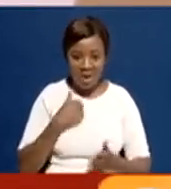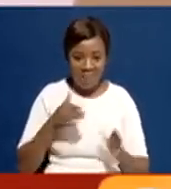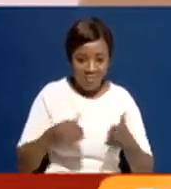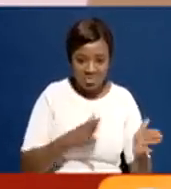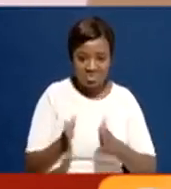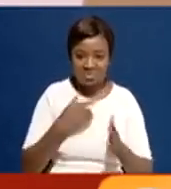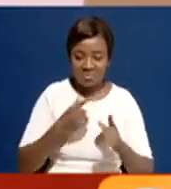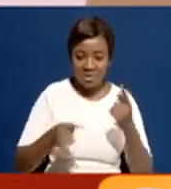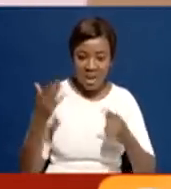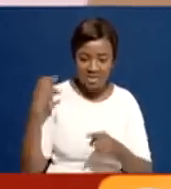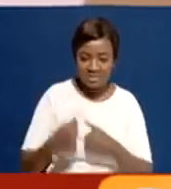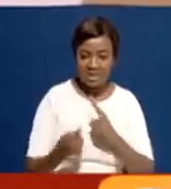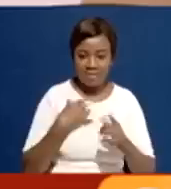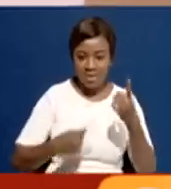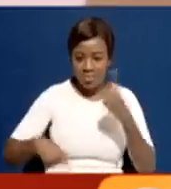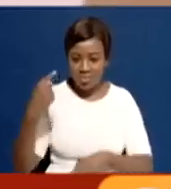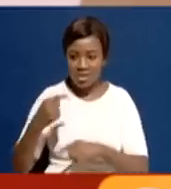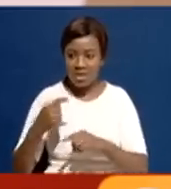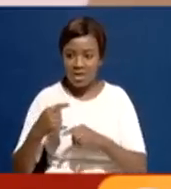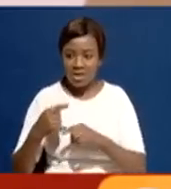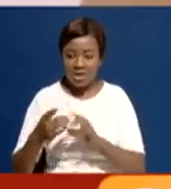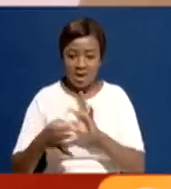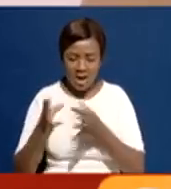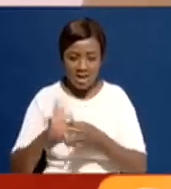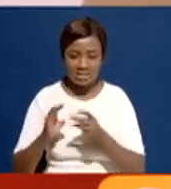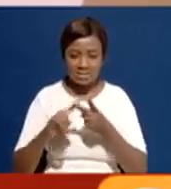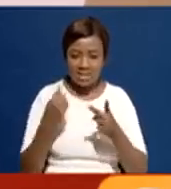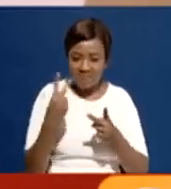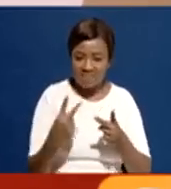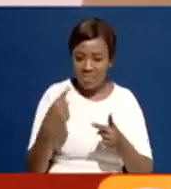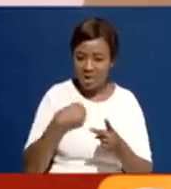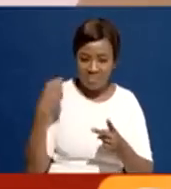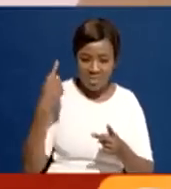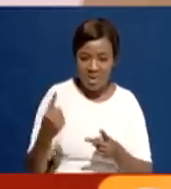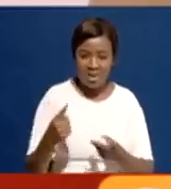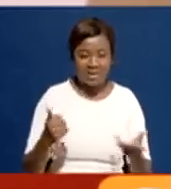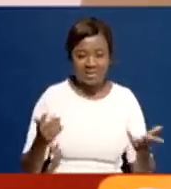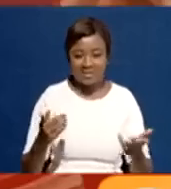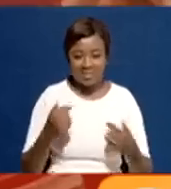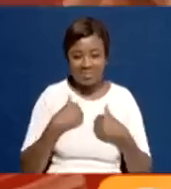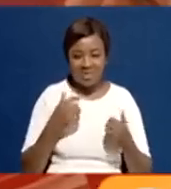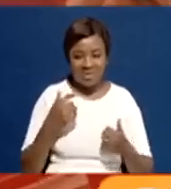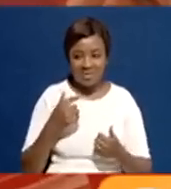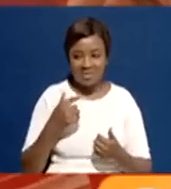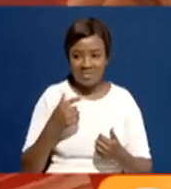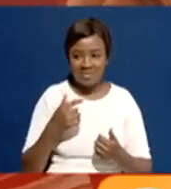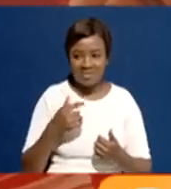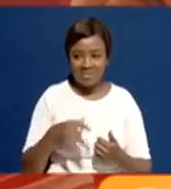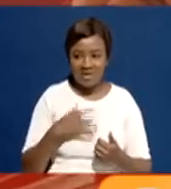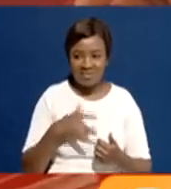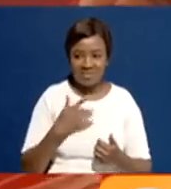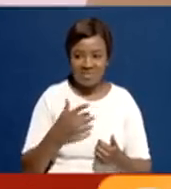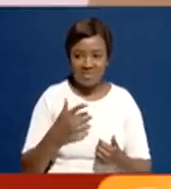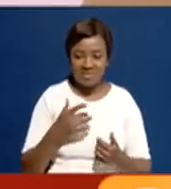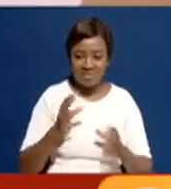Last year, I won the Commonwealth Games in August, and I was running fast in February. So I don't think that affects me. It's just